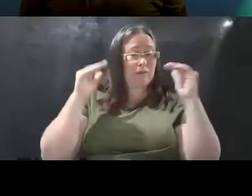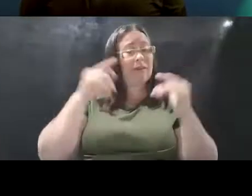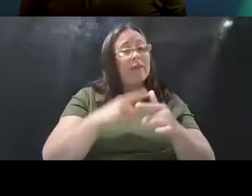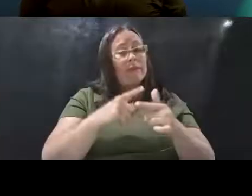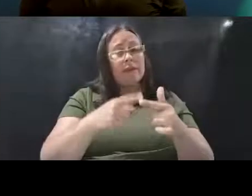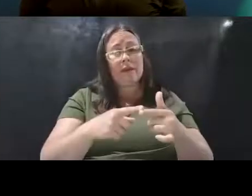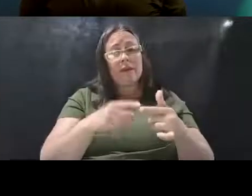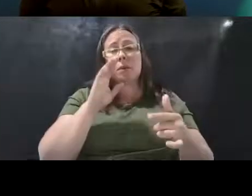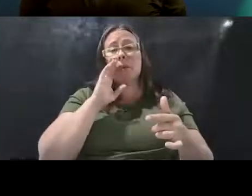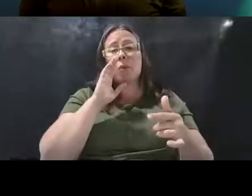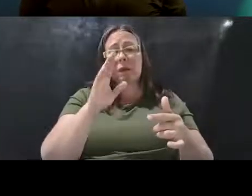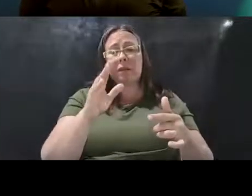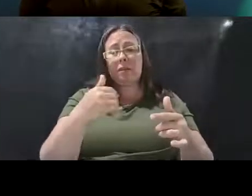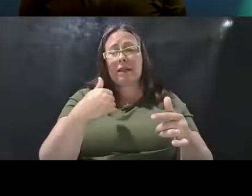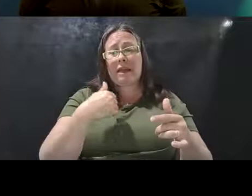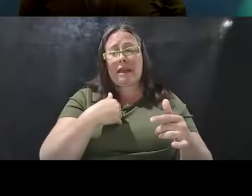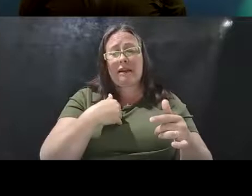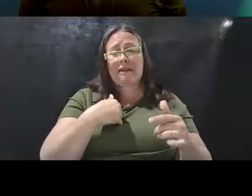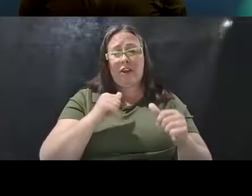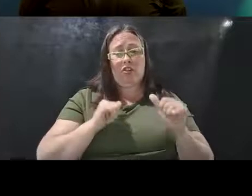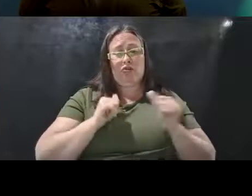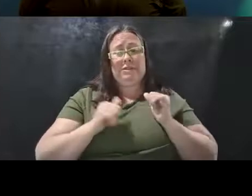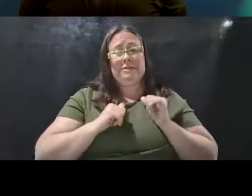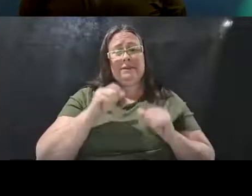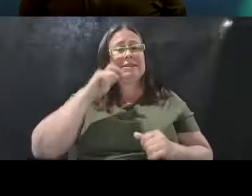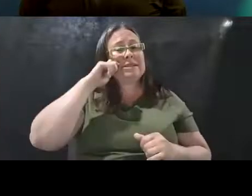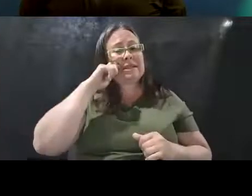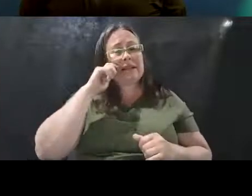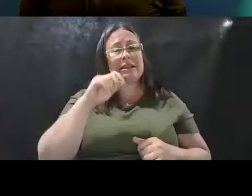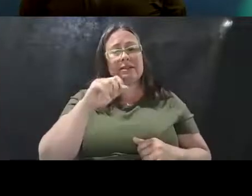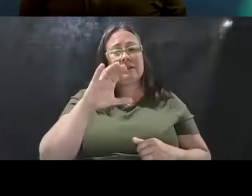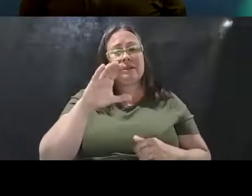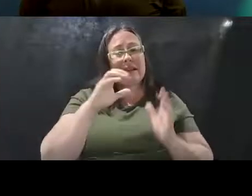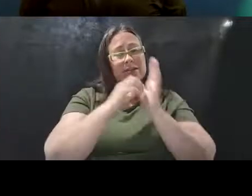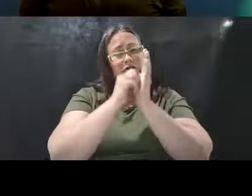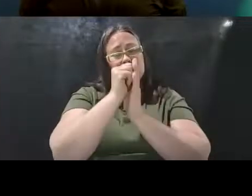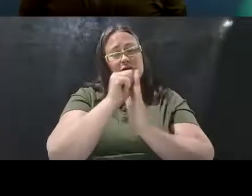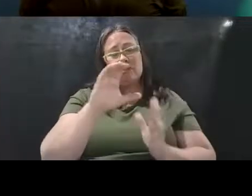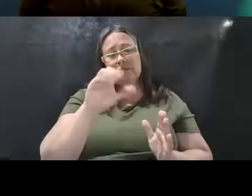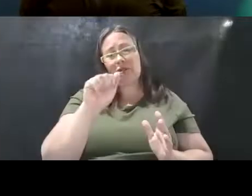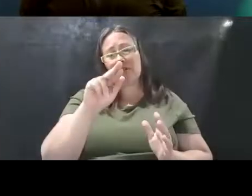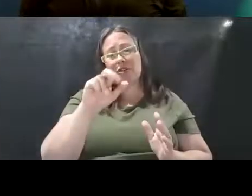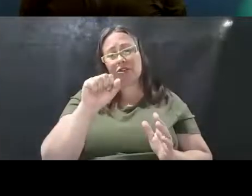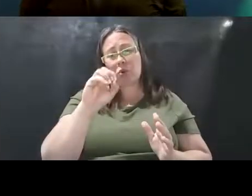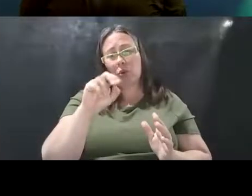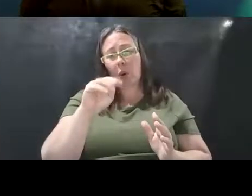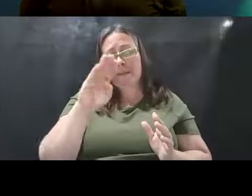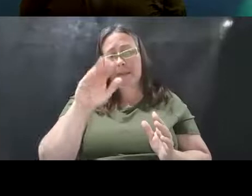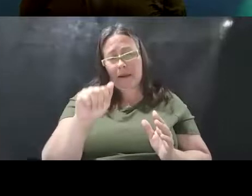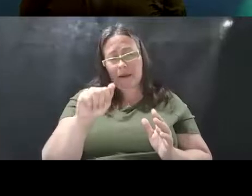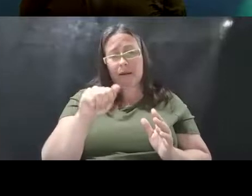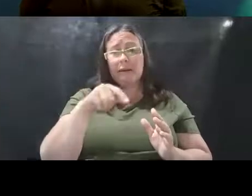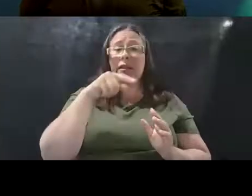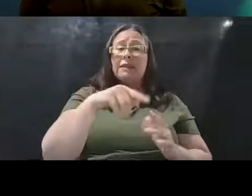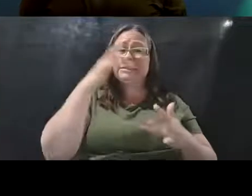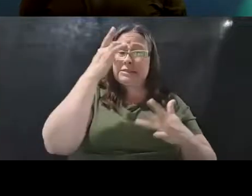to aggressive skin cancers, squamous cell carcinomas. So this is the disease, because of